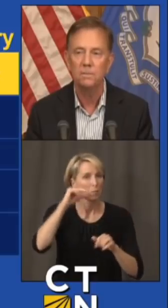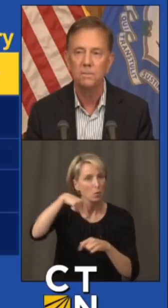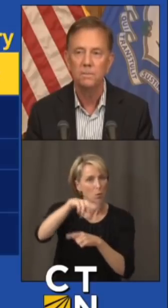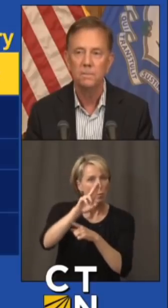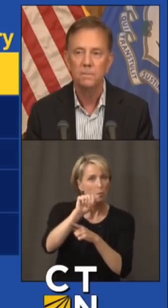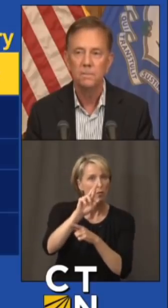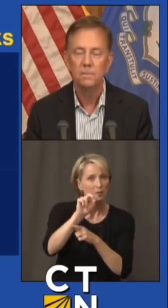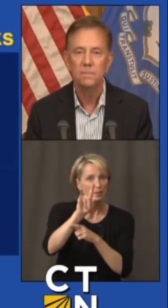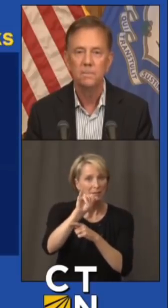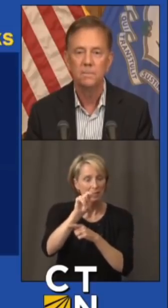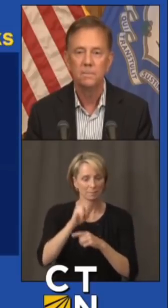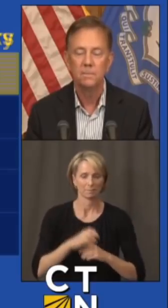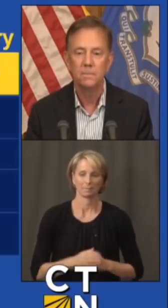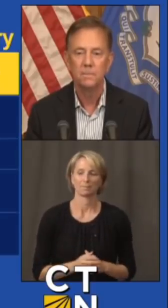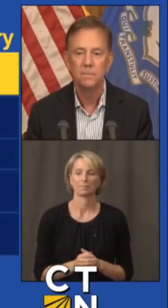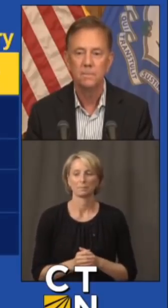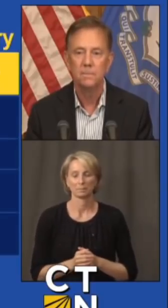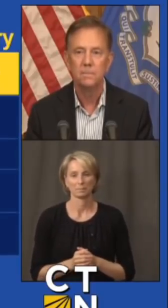Max?